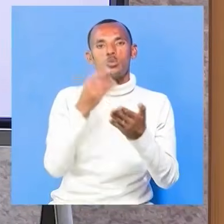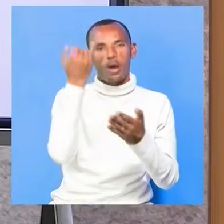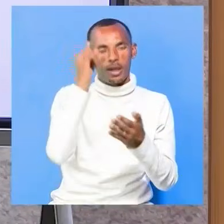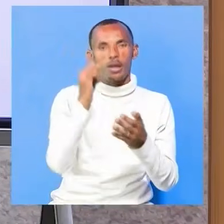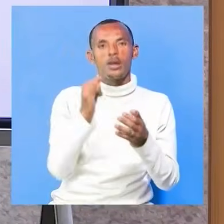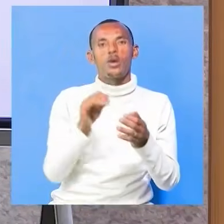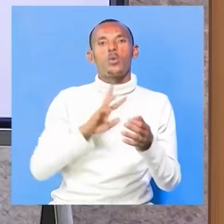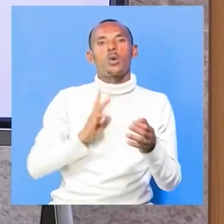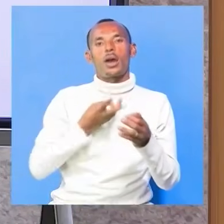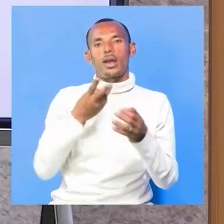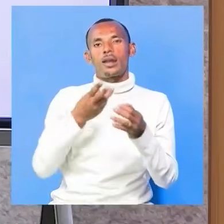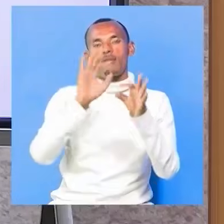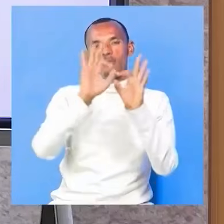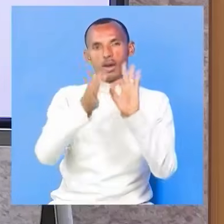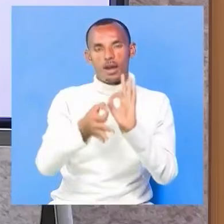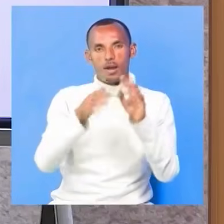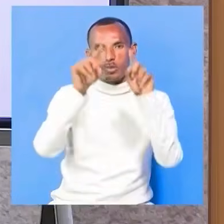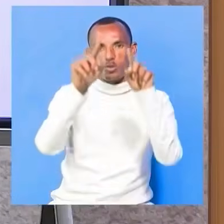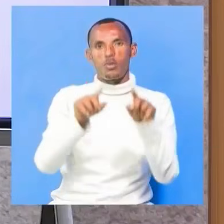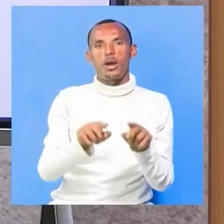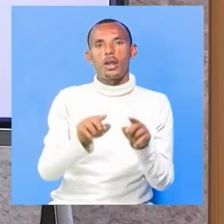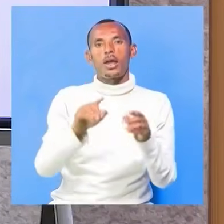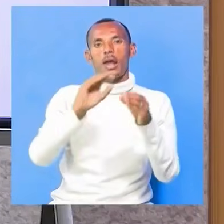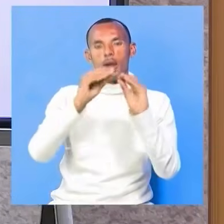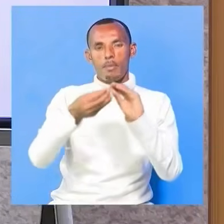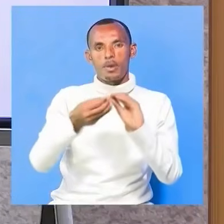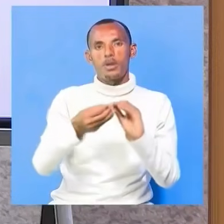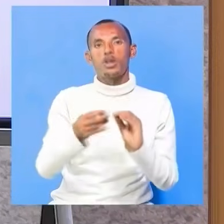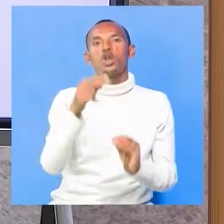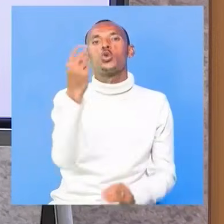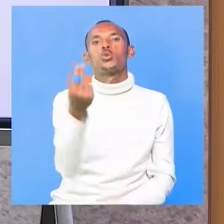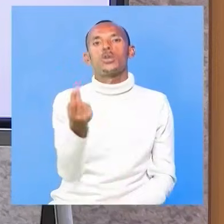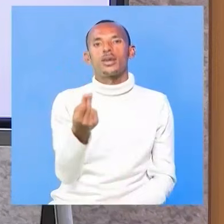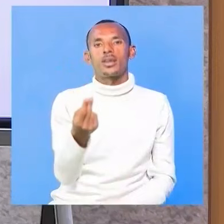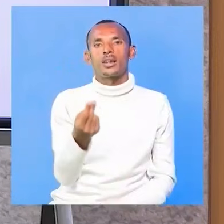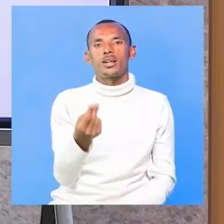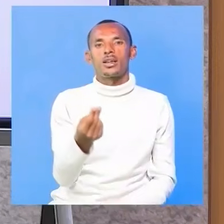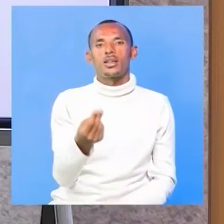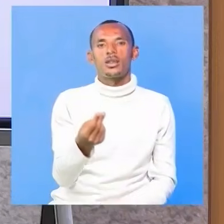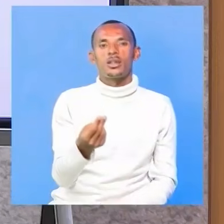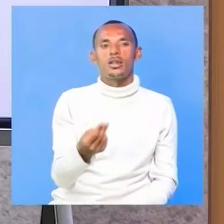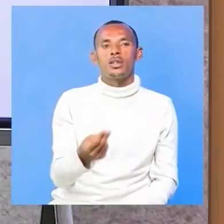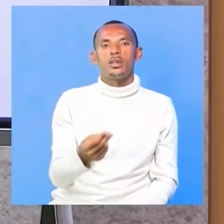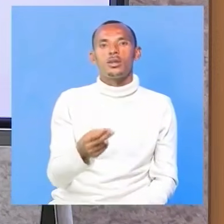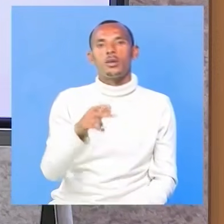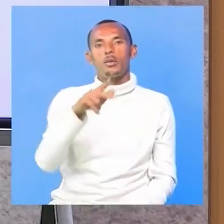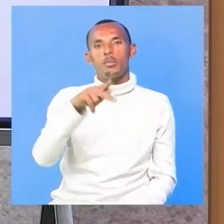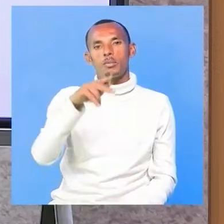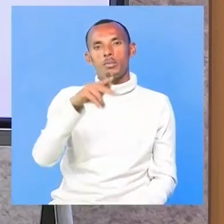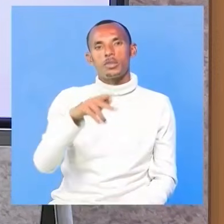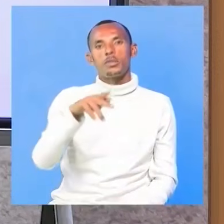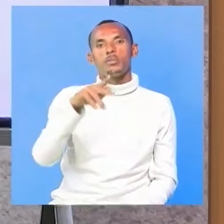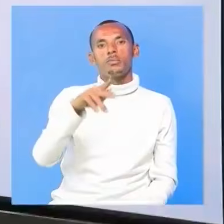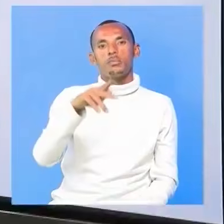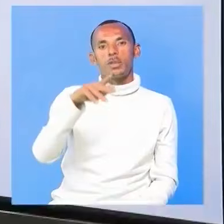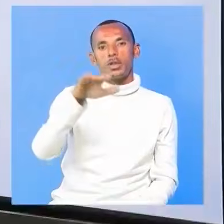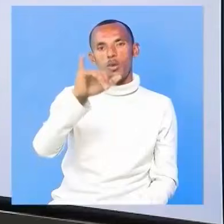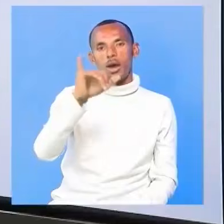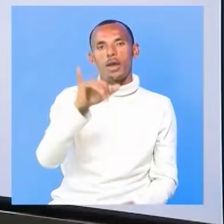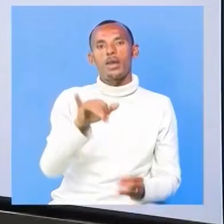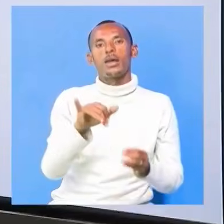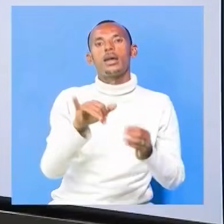these ways, okay? We can define an absolute value of a number using piecewise